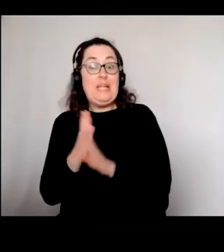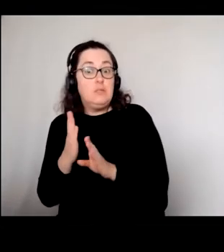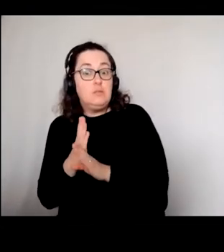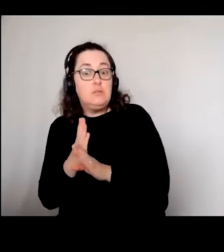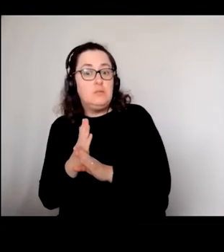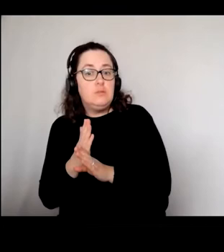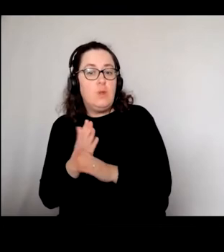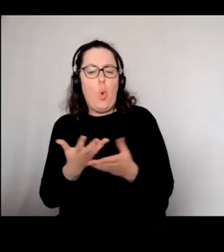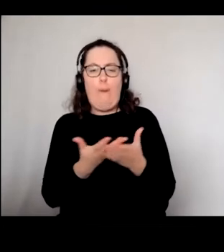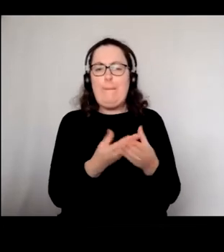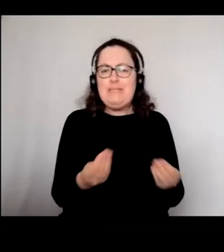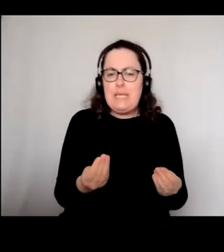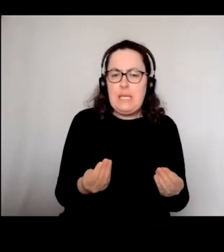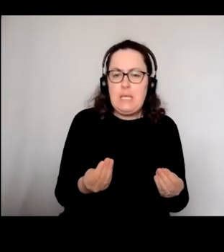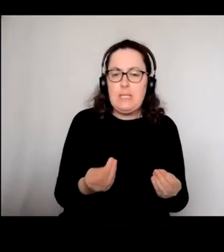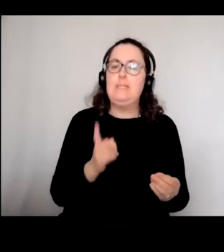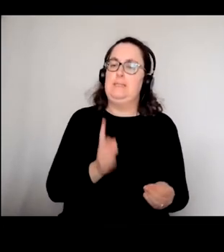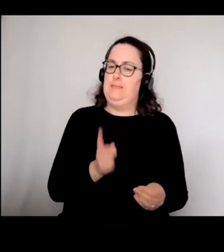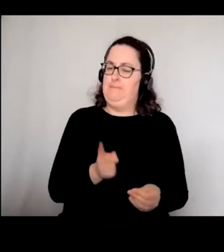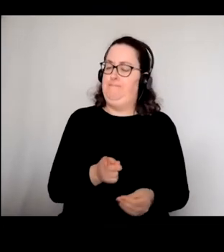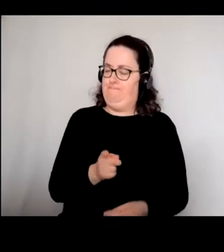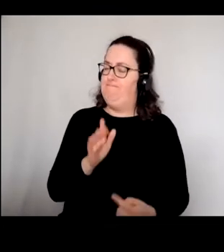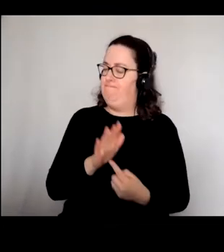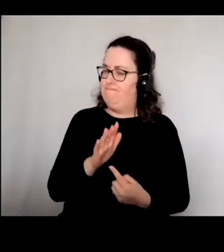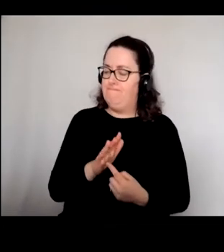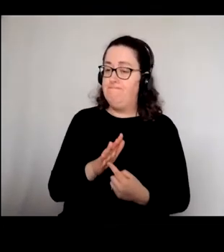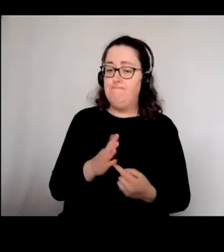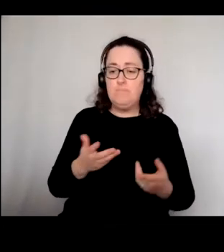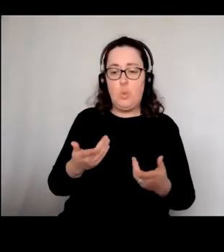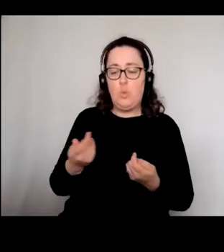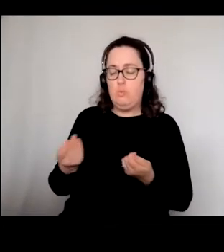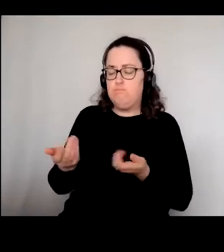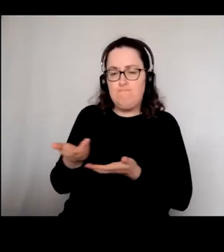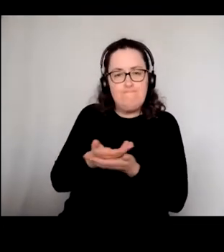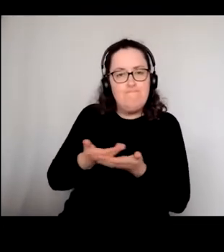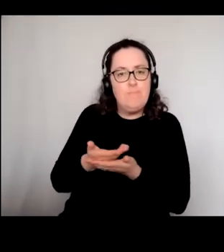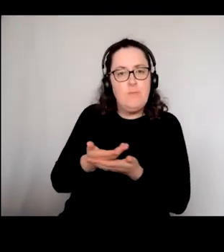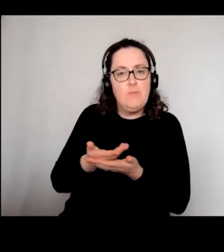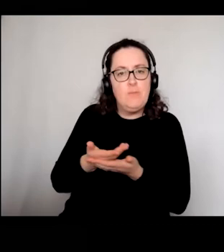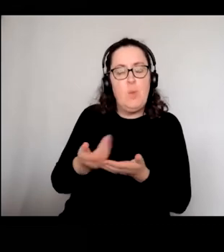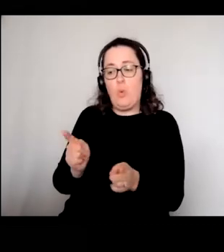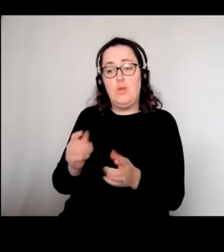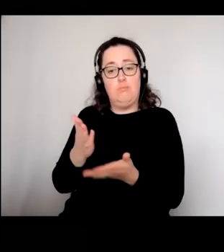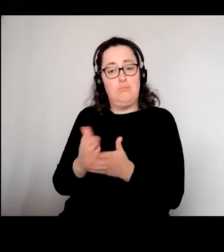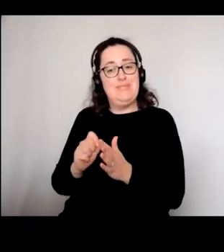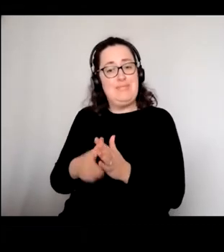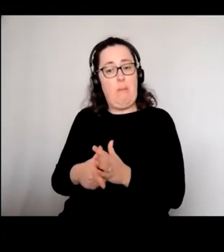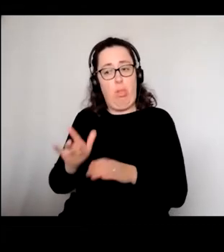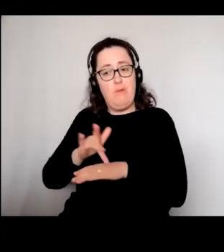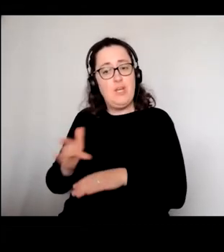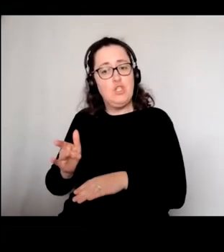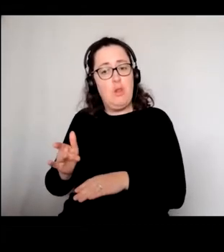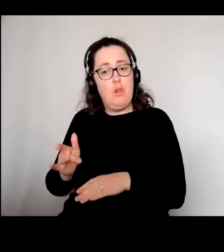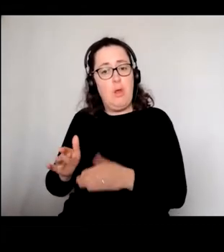what's not in the collection is how it should all be referenced, and how could speaking to disabled creative professionals open up that collection to